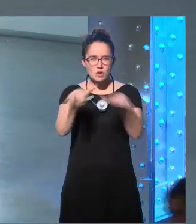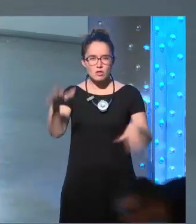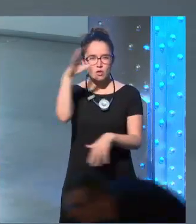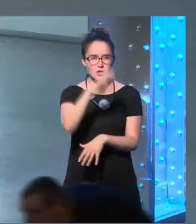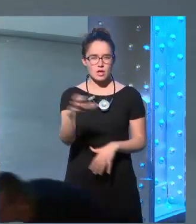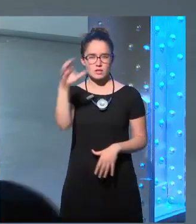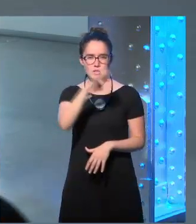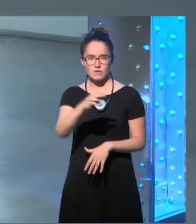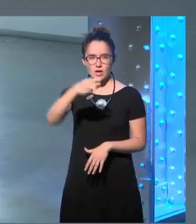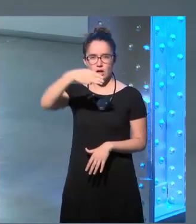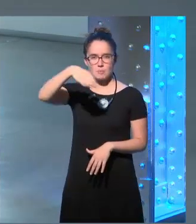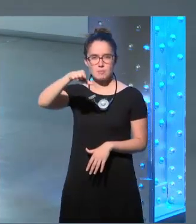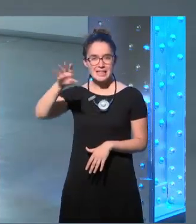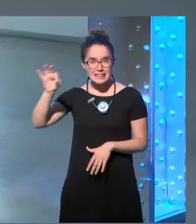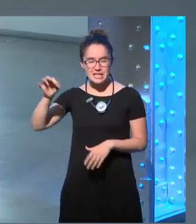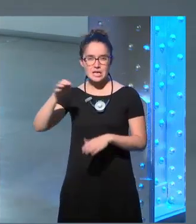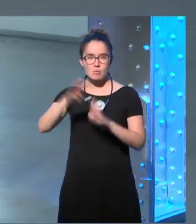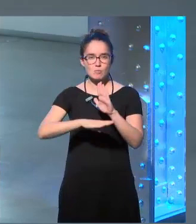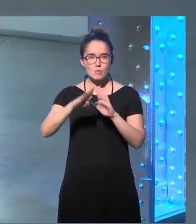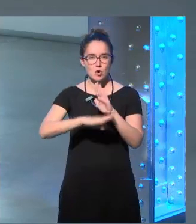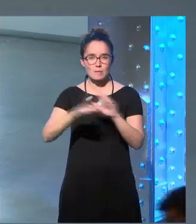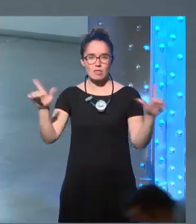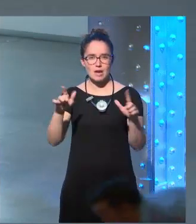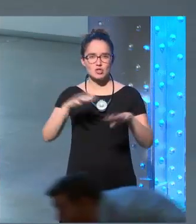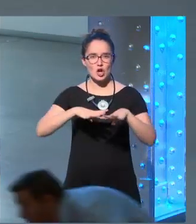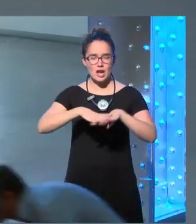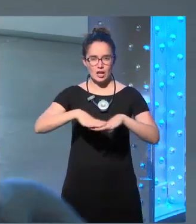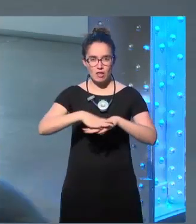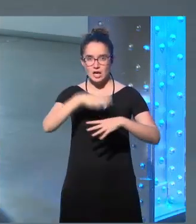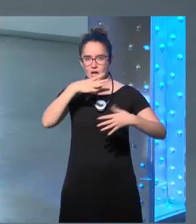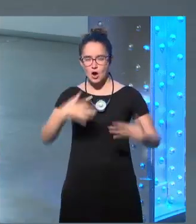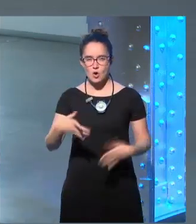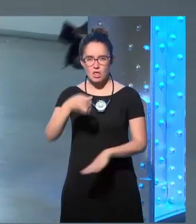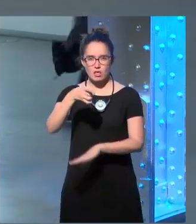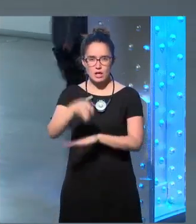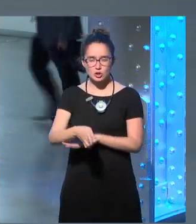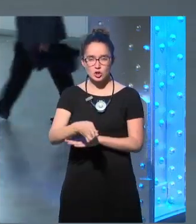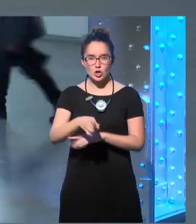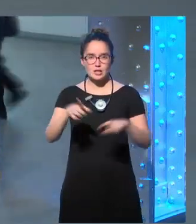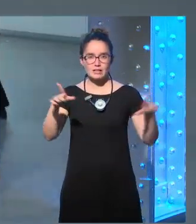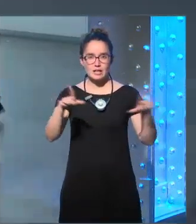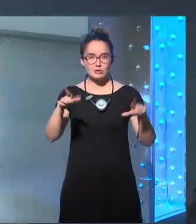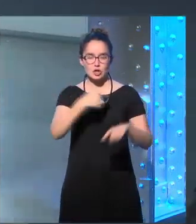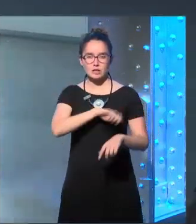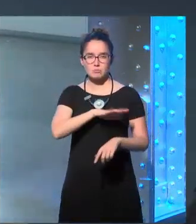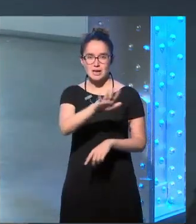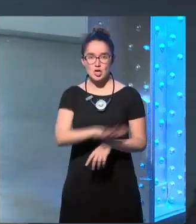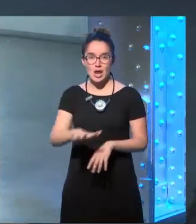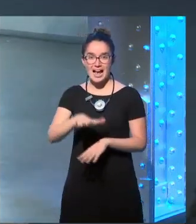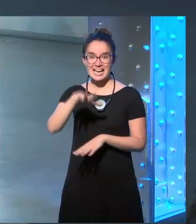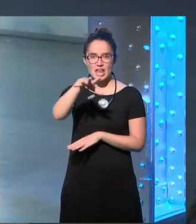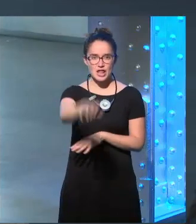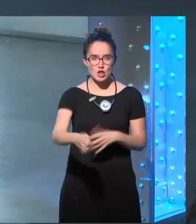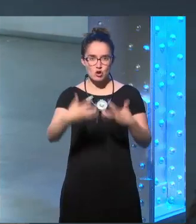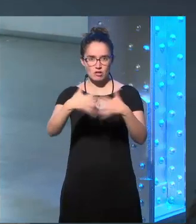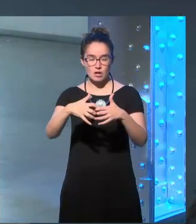biochemist who has focused his work in the TV program Redes. Currently, he is directing